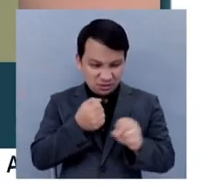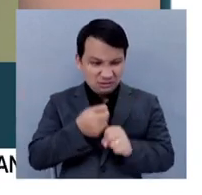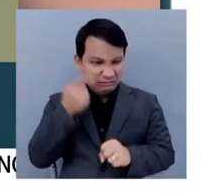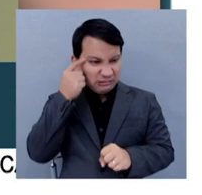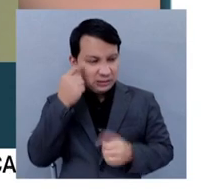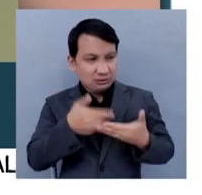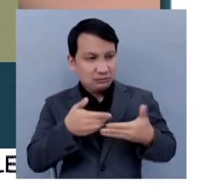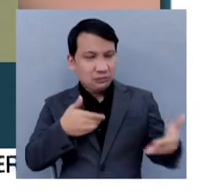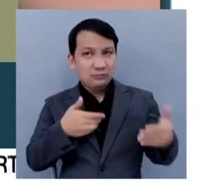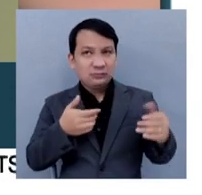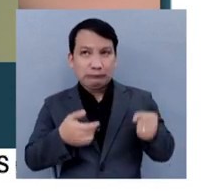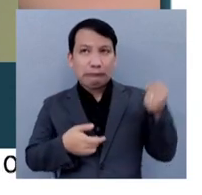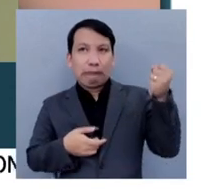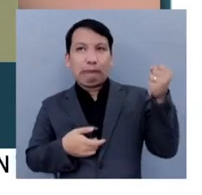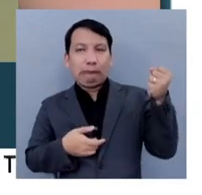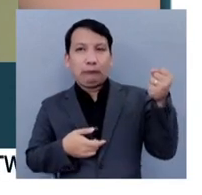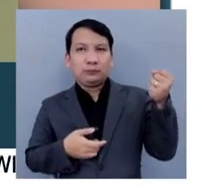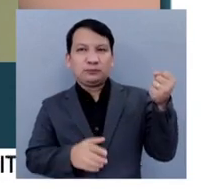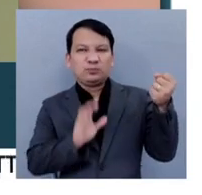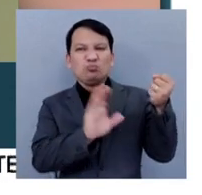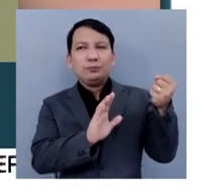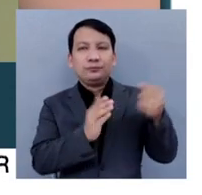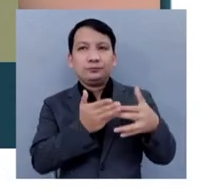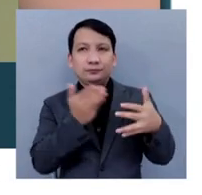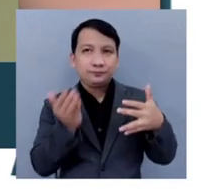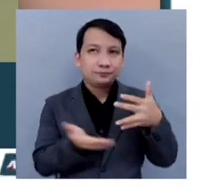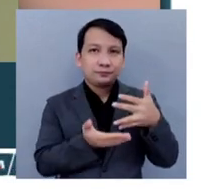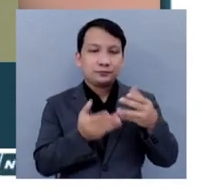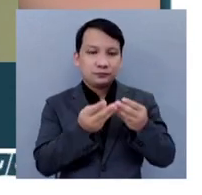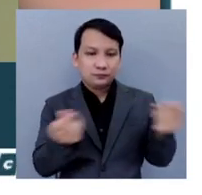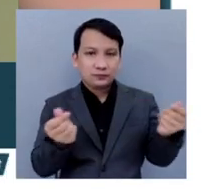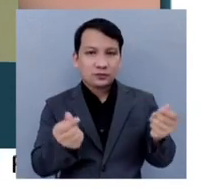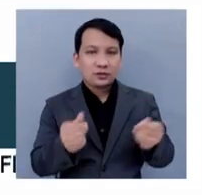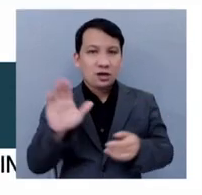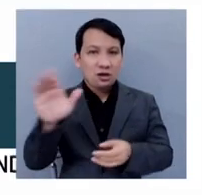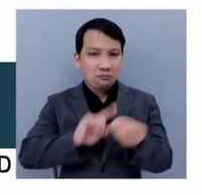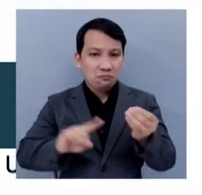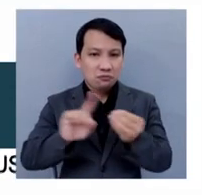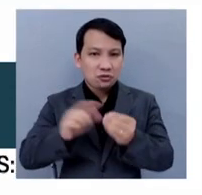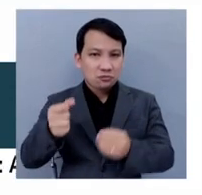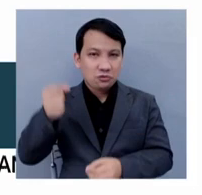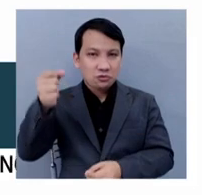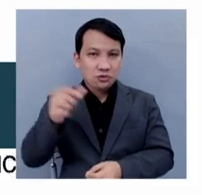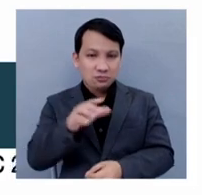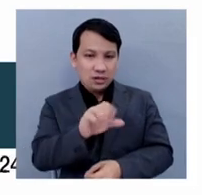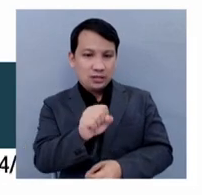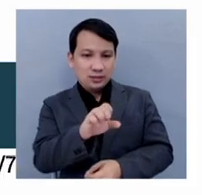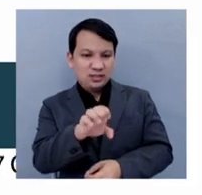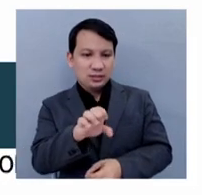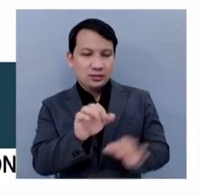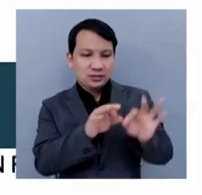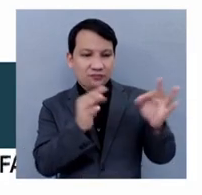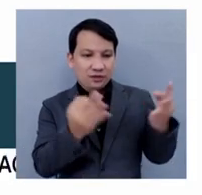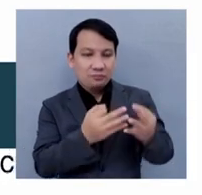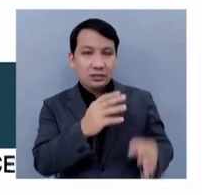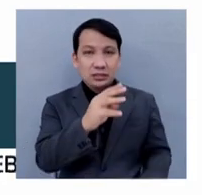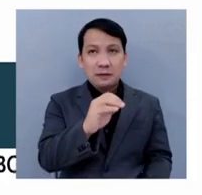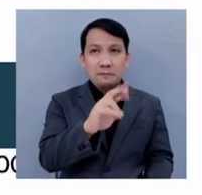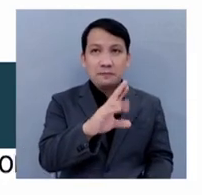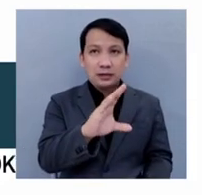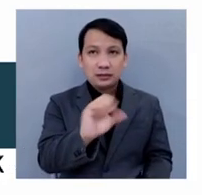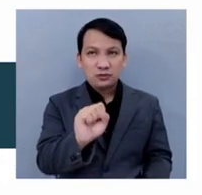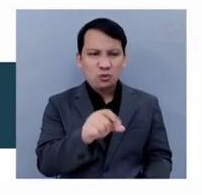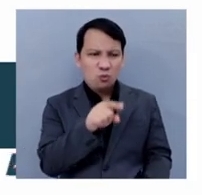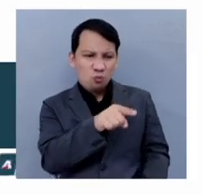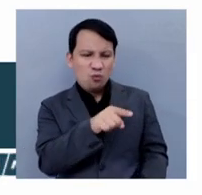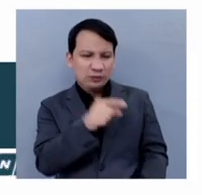it's going to take 7 years to finally resolve all pending Ilgan Well cases against the Marcos family. First of all, let's start with that. Your thoughts on